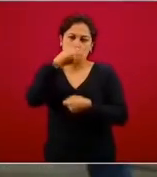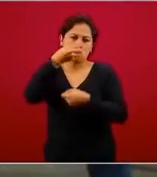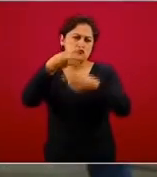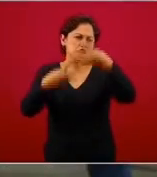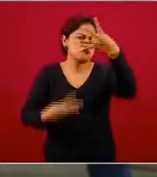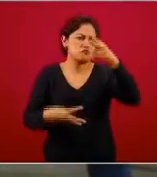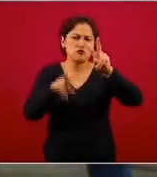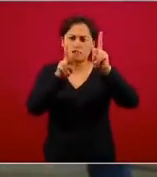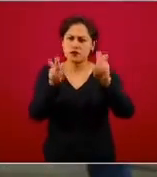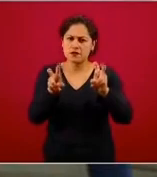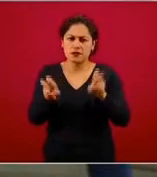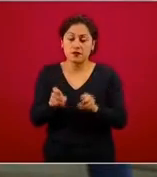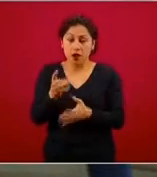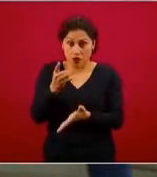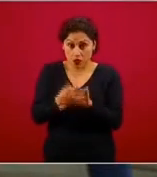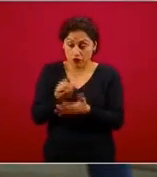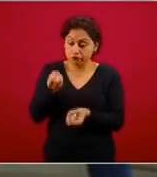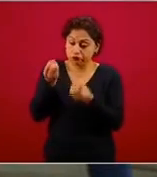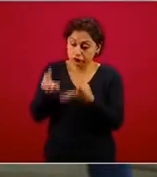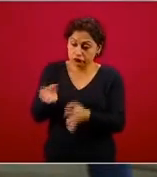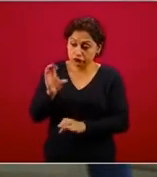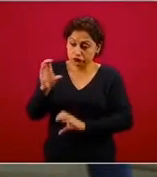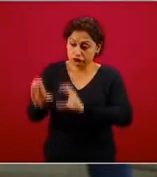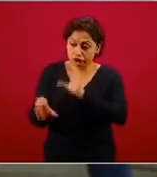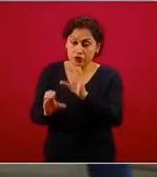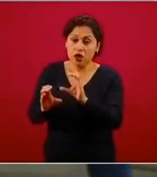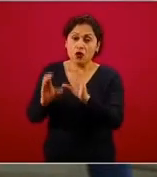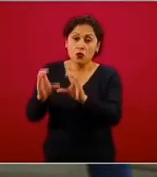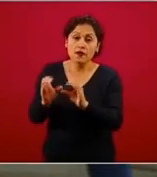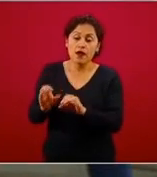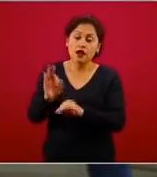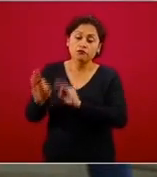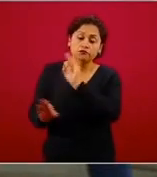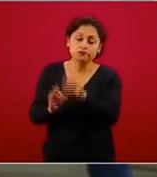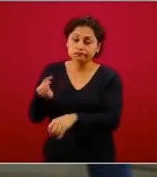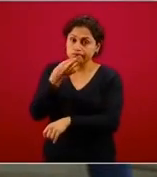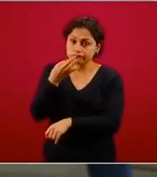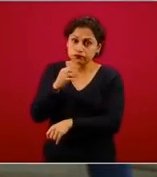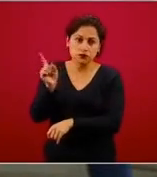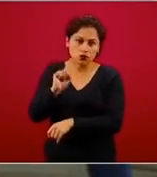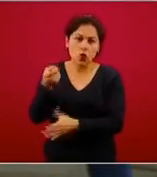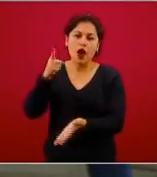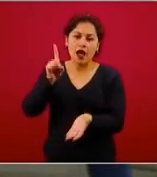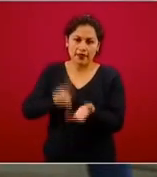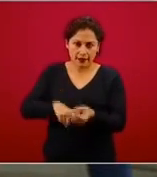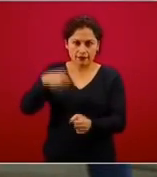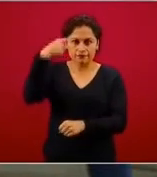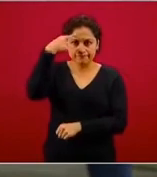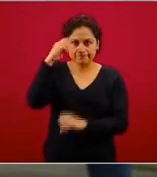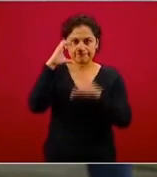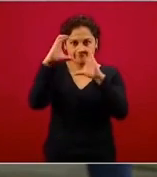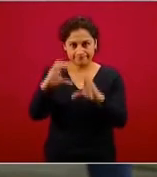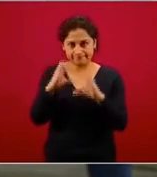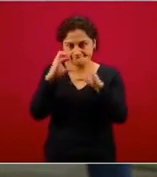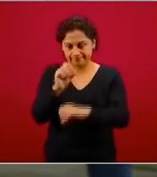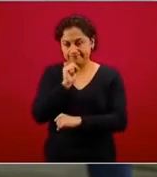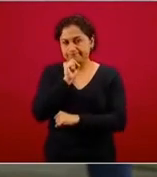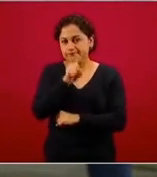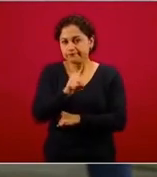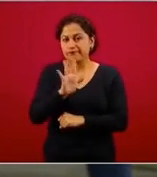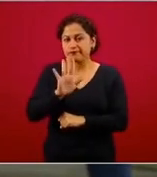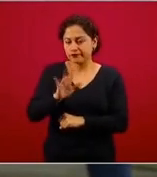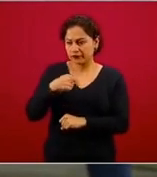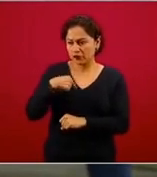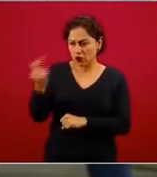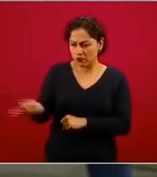doing because, I mean, health is a massive sector. It's not just about medicines, we need mental health as well. And